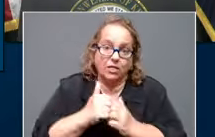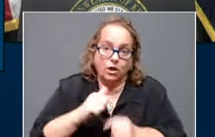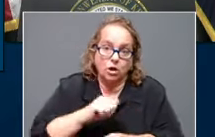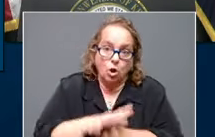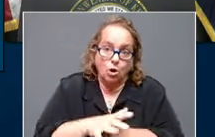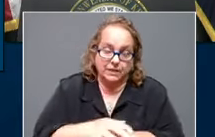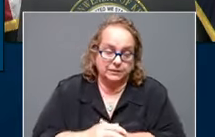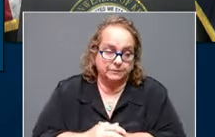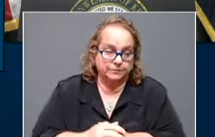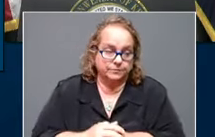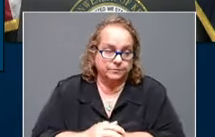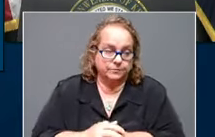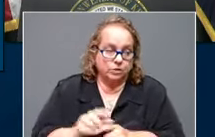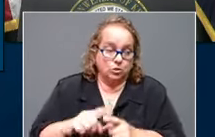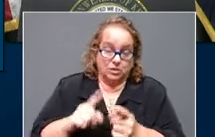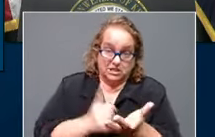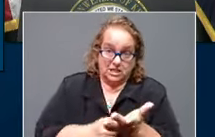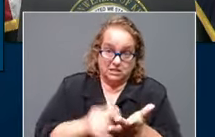virtually today.